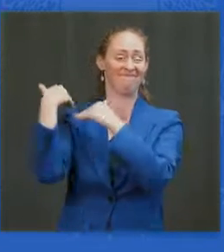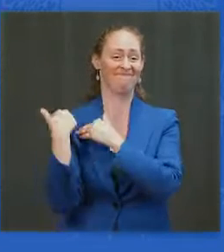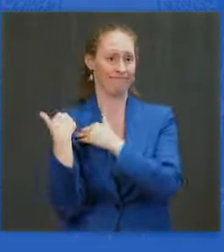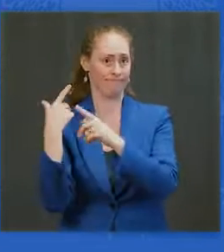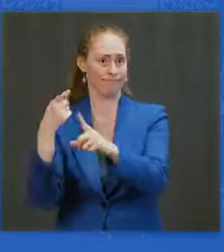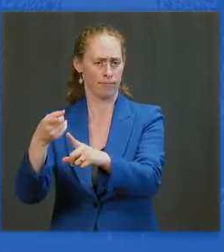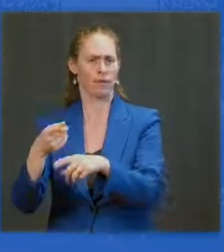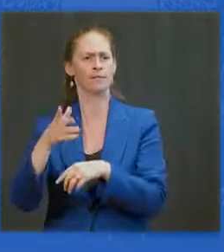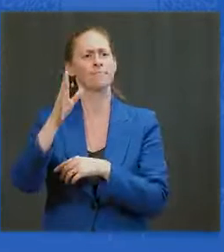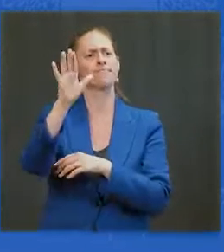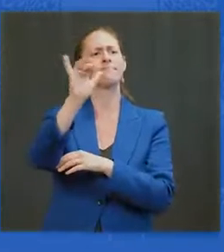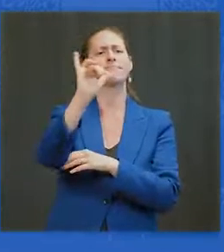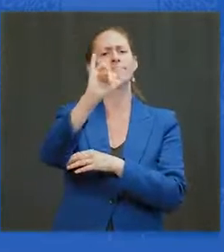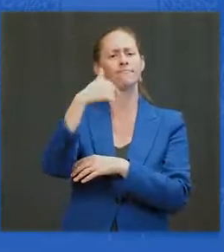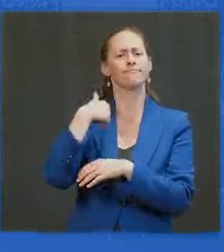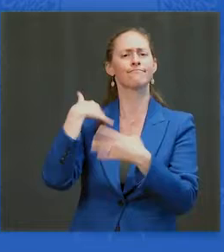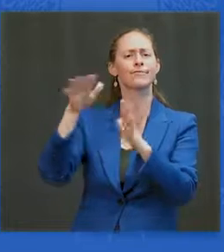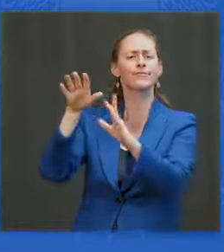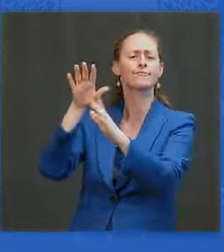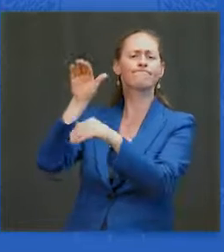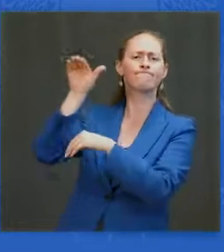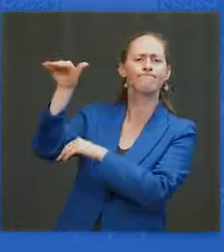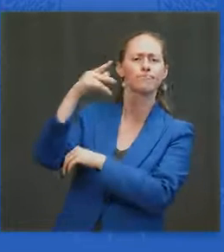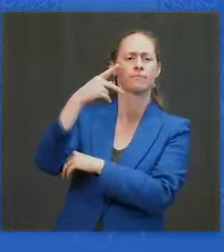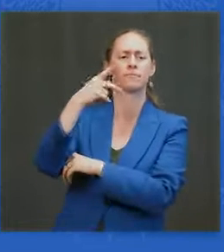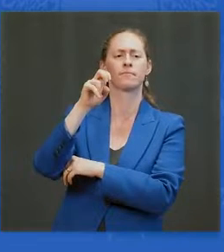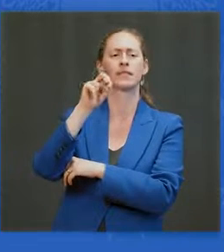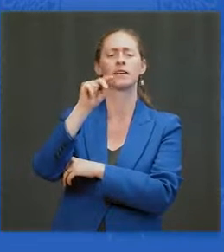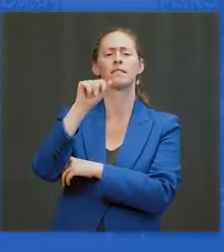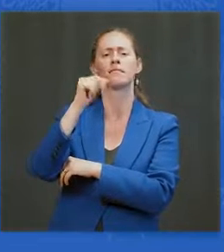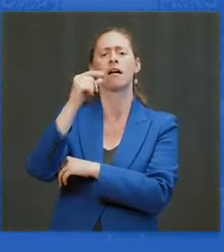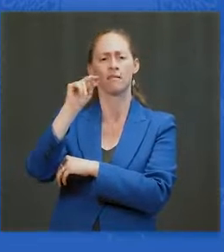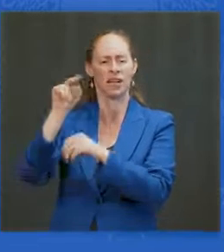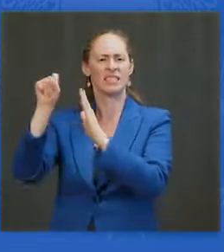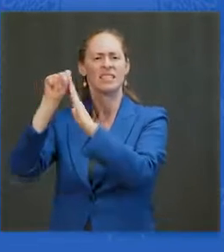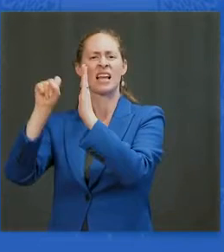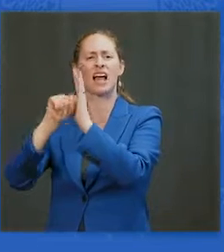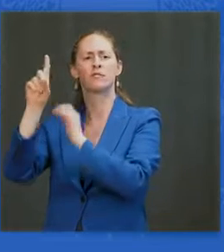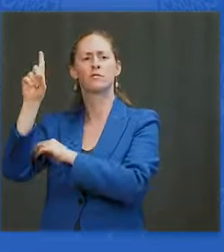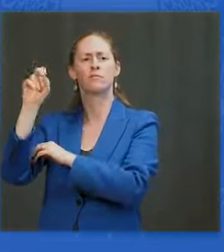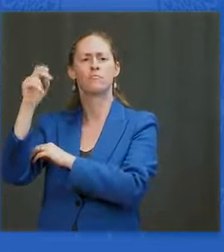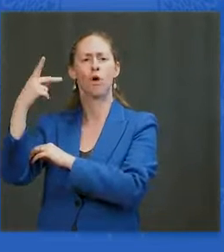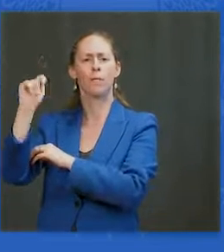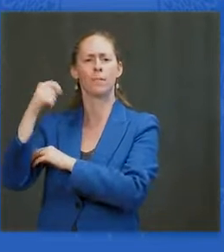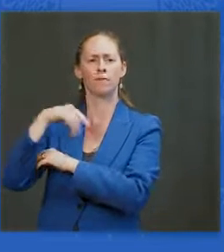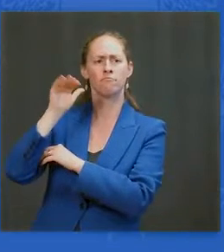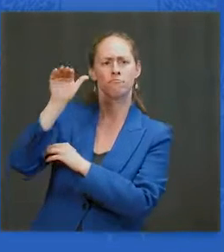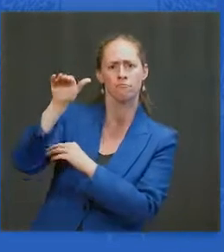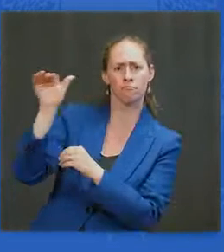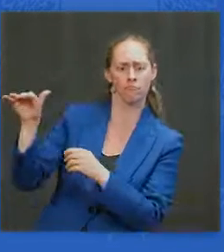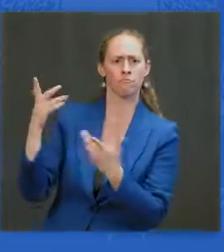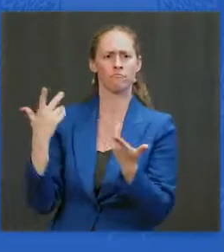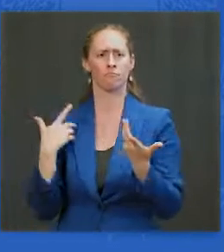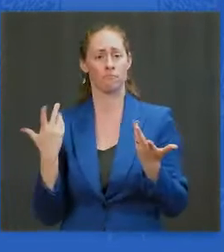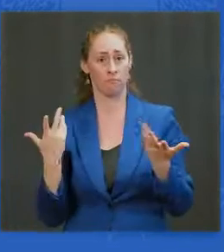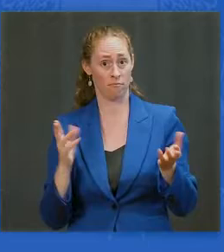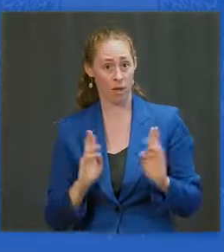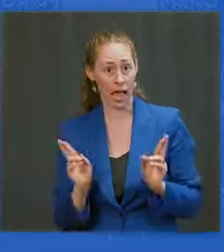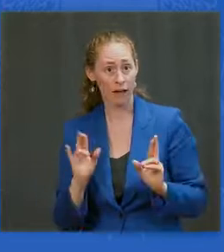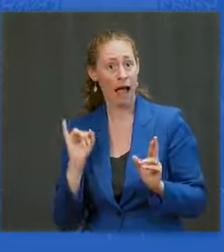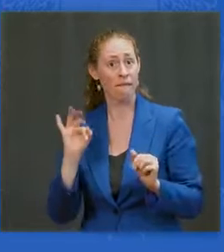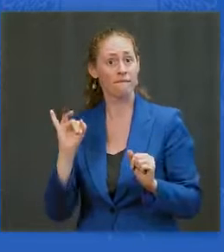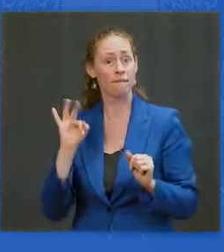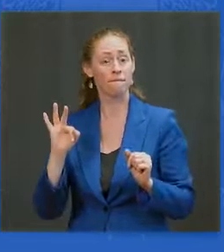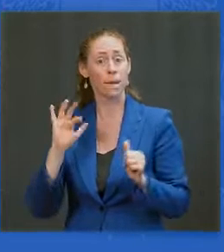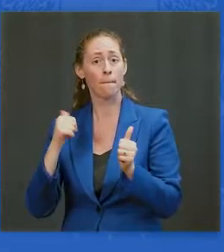State Department for contingency plans to adjust the timetable should that become necessary. I'm determined to